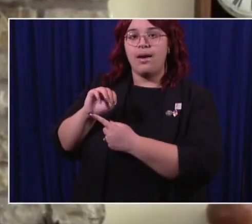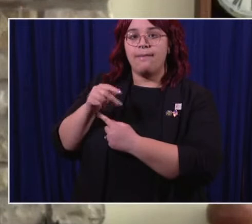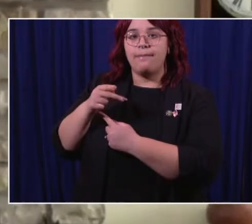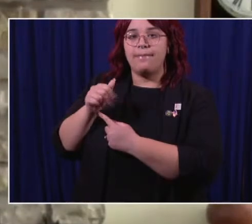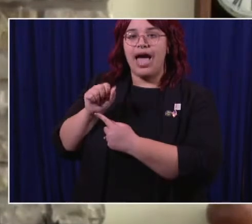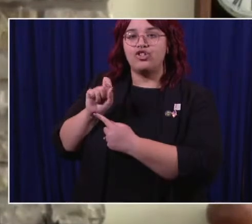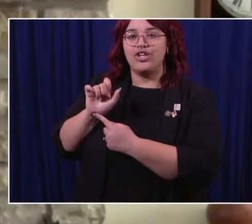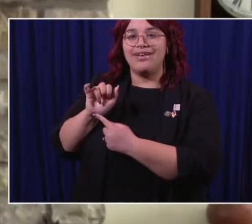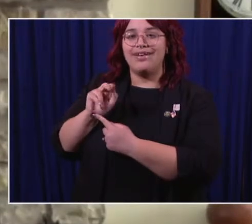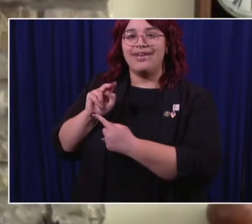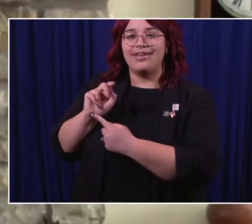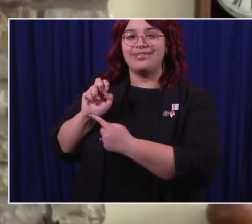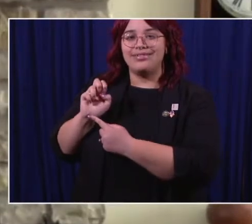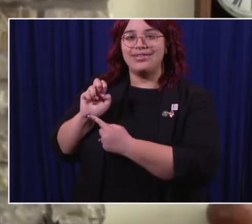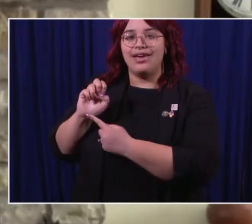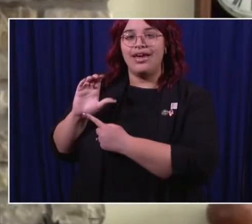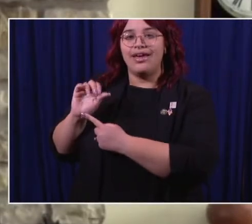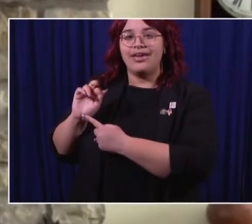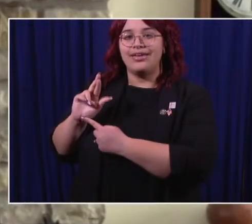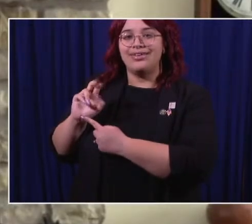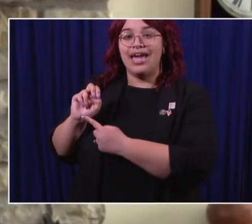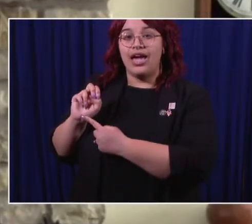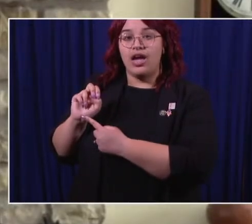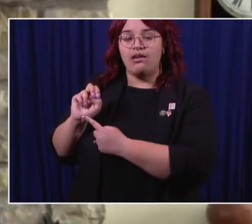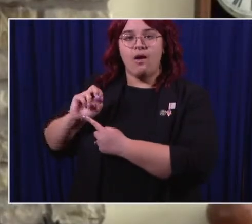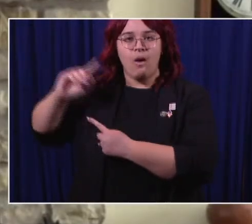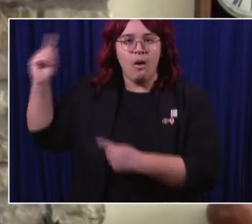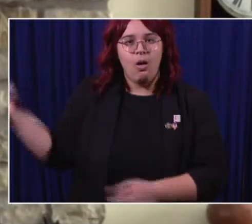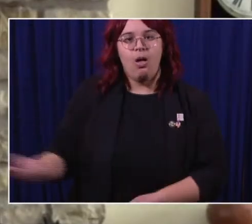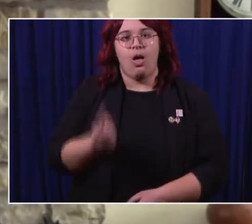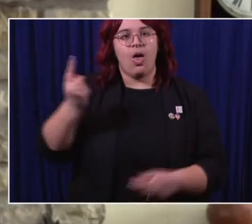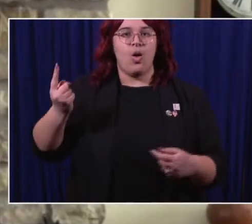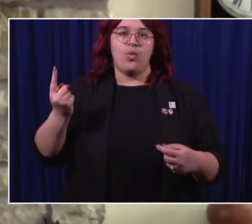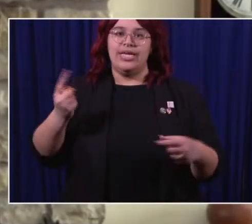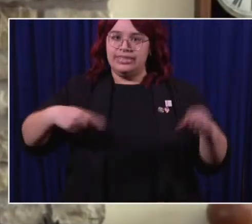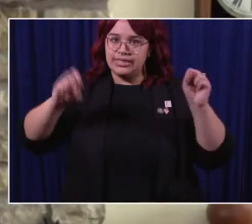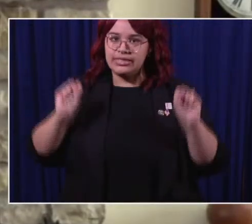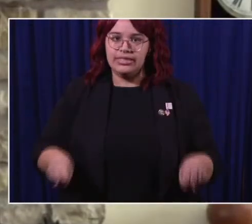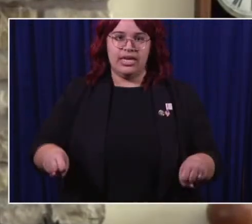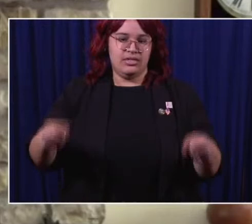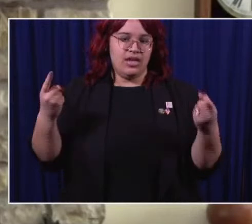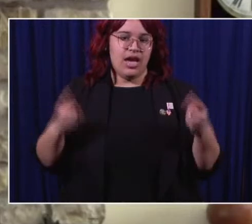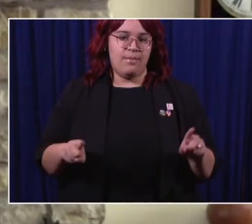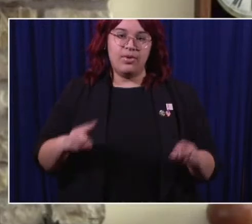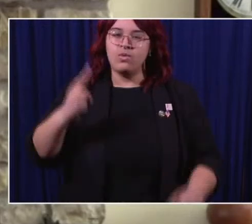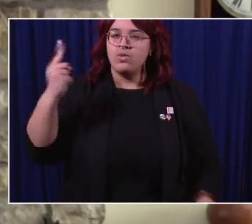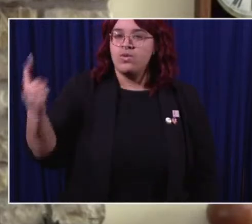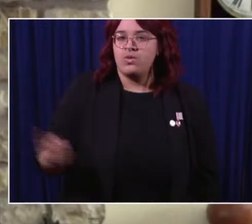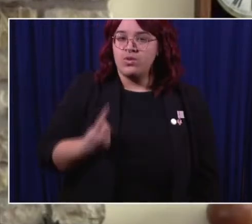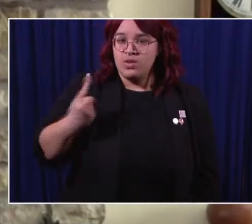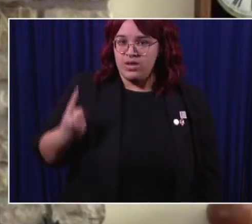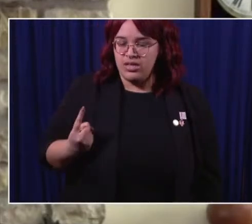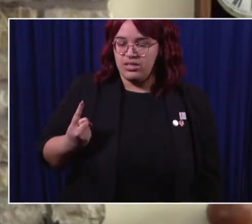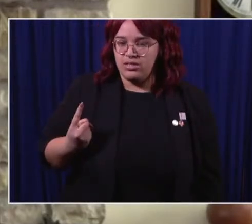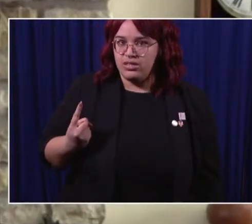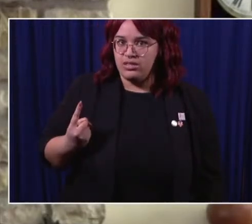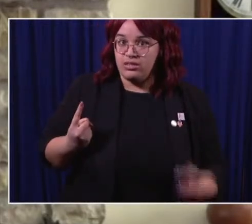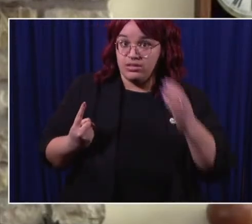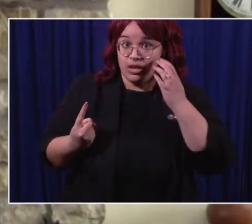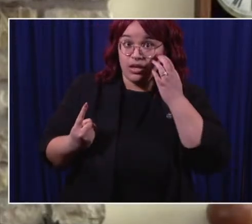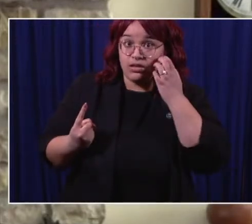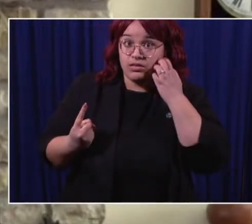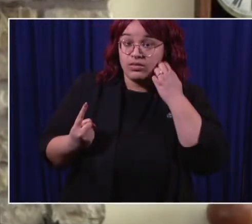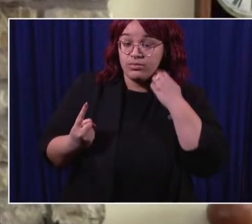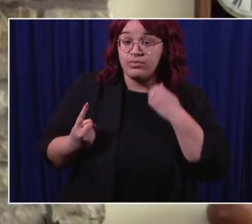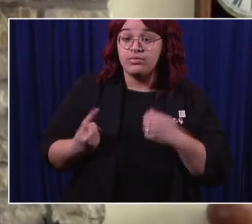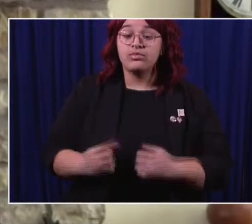me repeat that. Under the federal CMS guidance, compassionate care visits are always